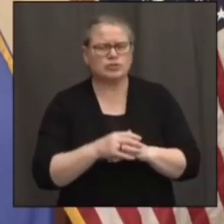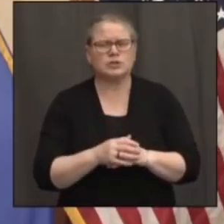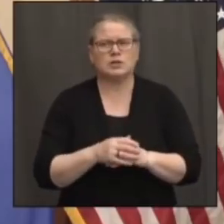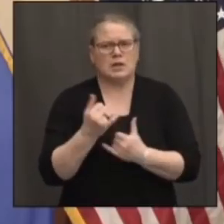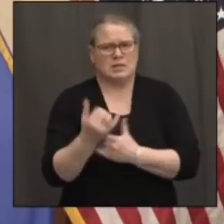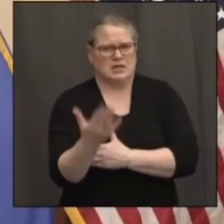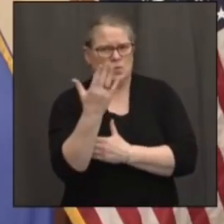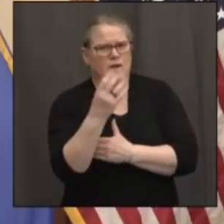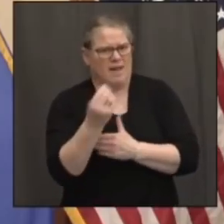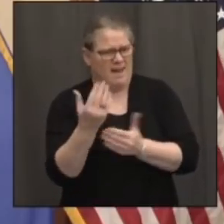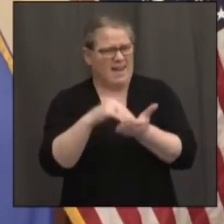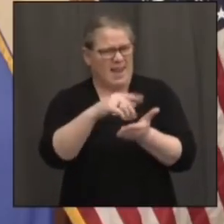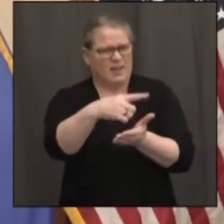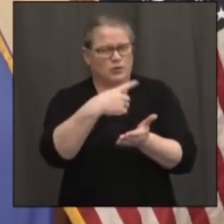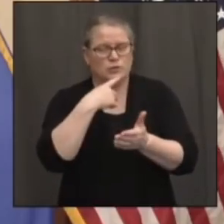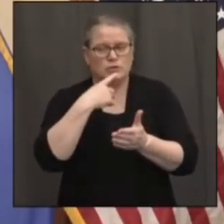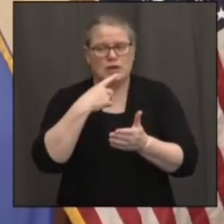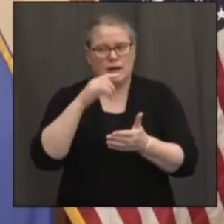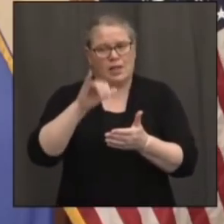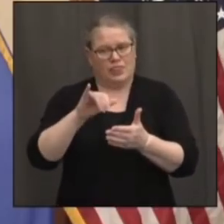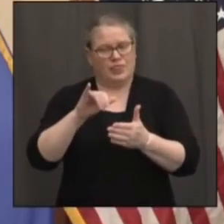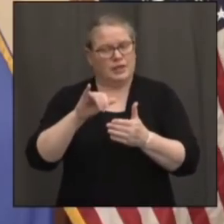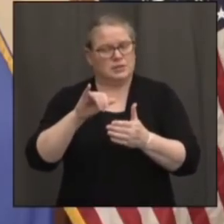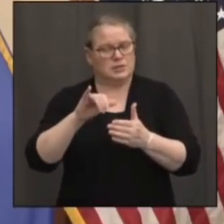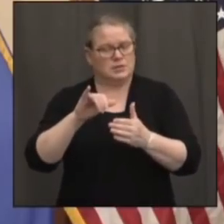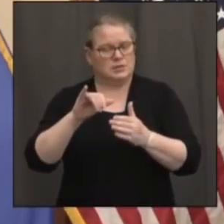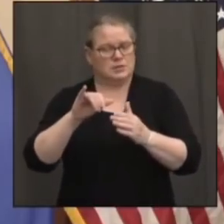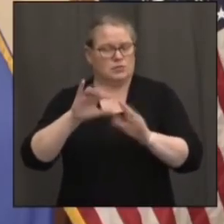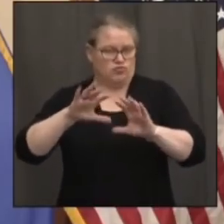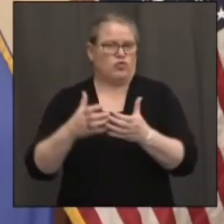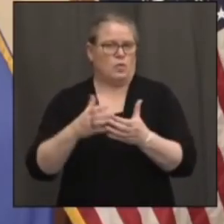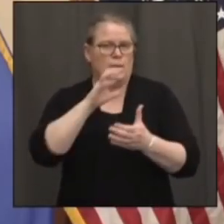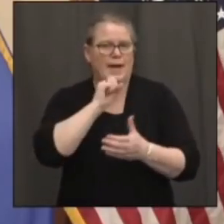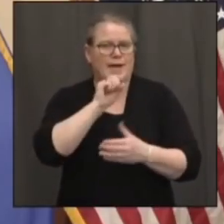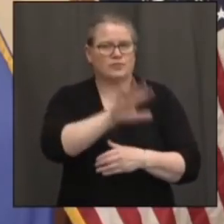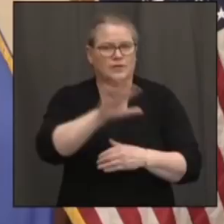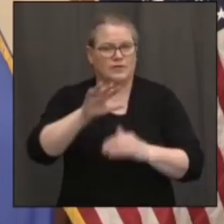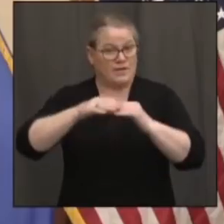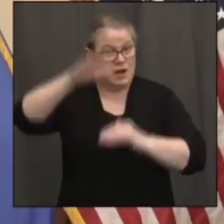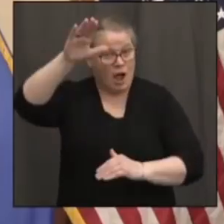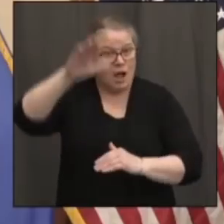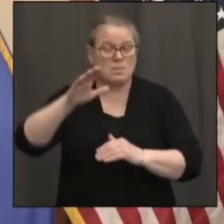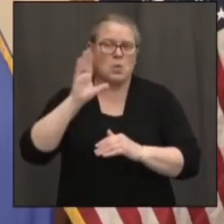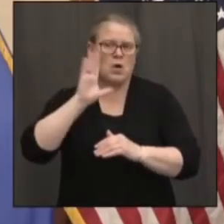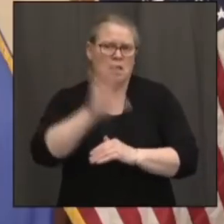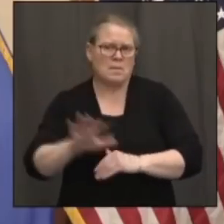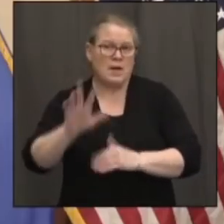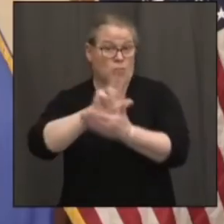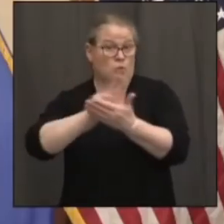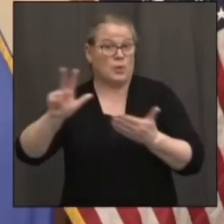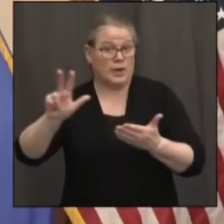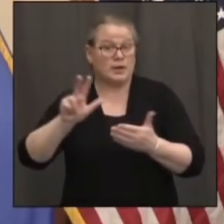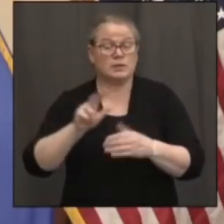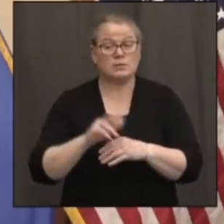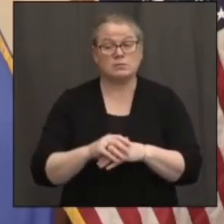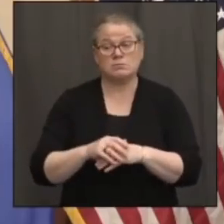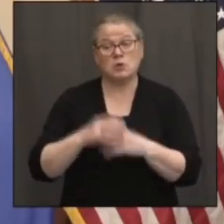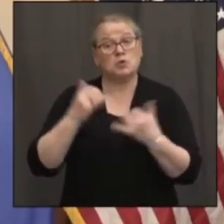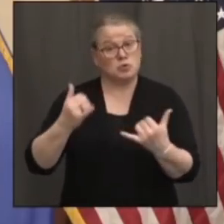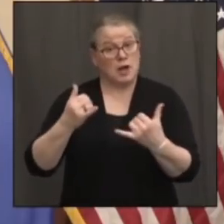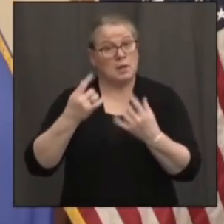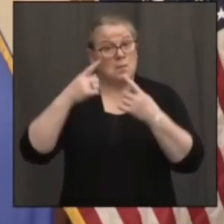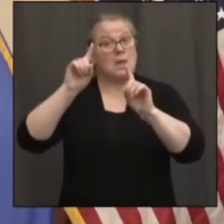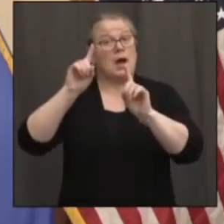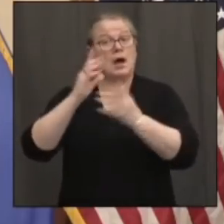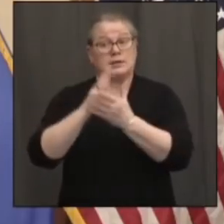take about 3 weeks to vaccinate this population, 55 and up. But I've spoken to people who did manage to get an appointment.